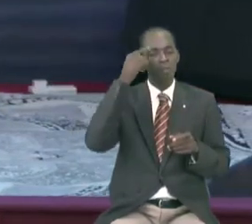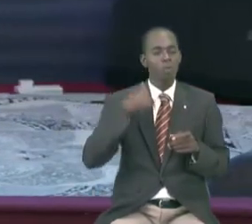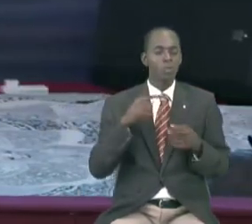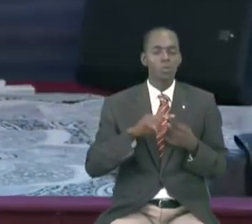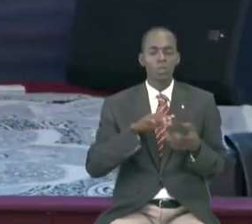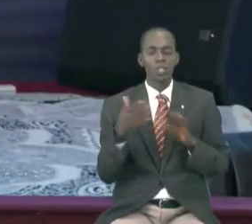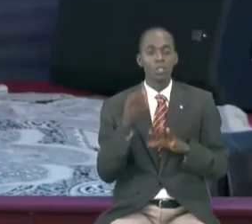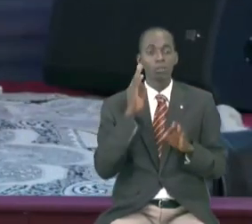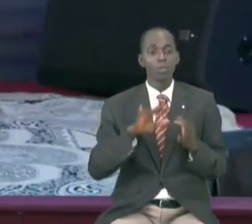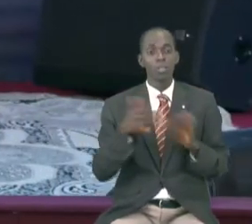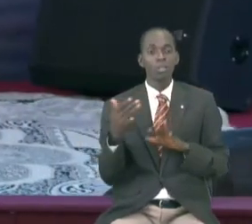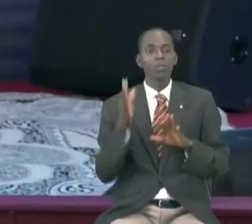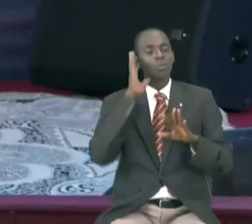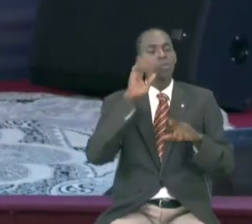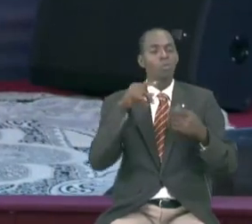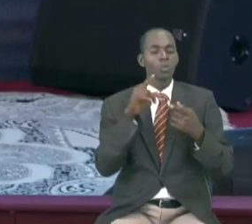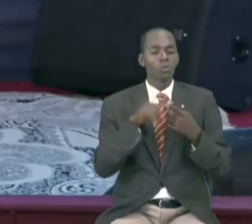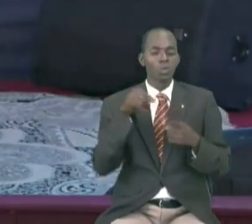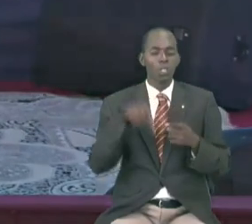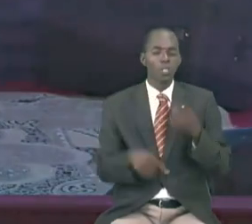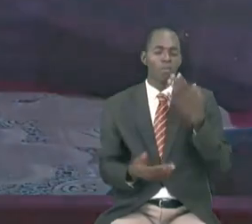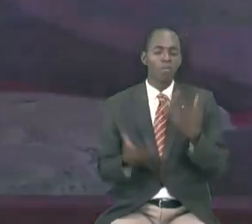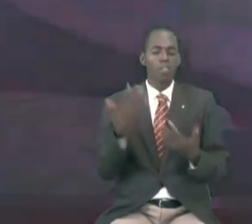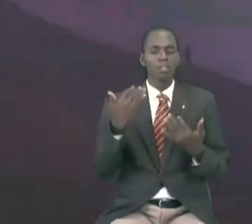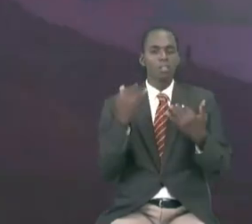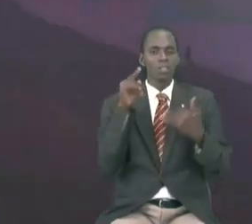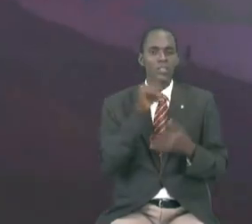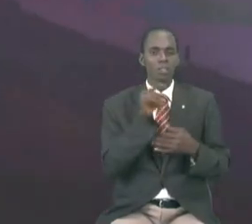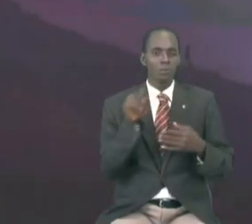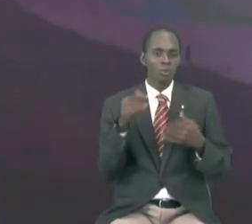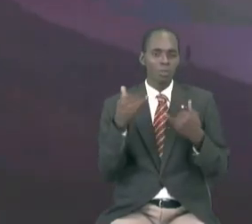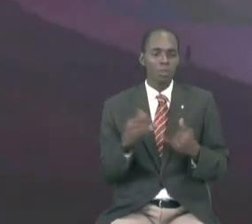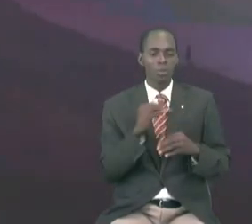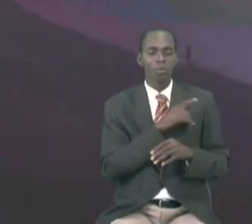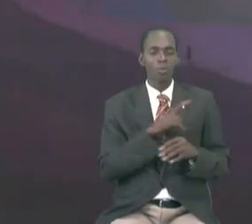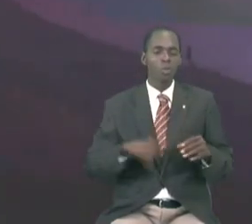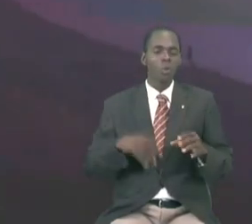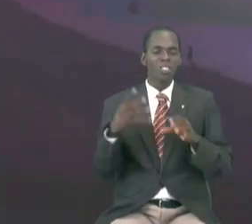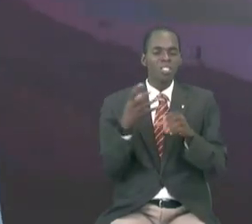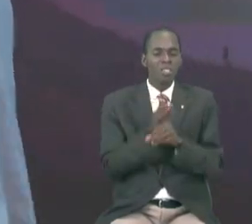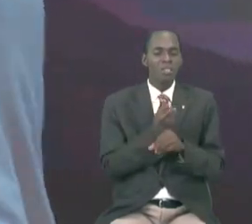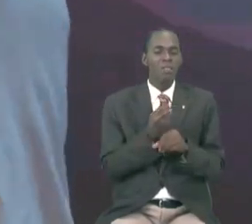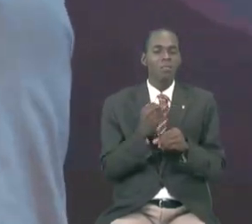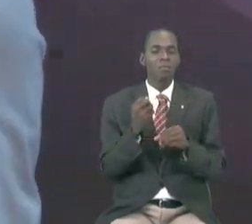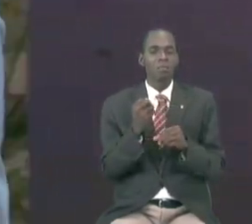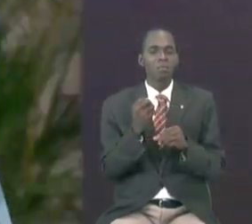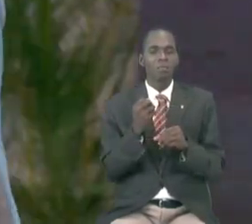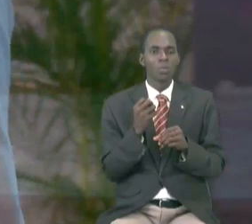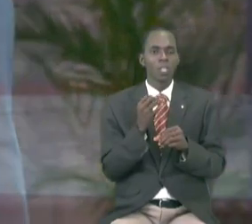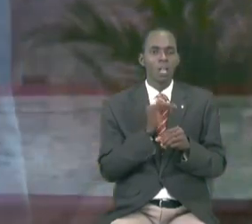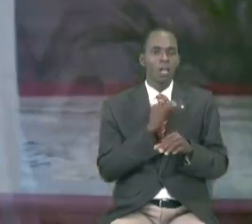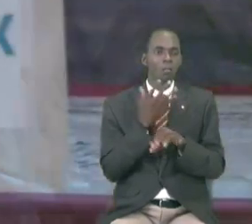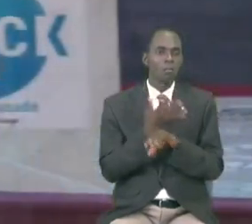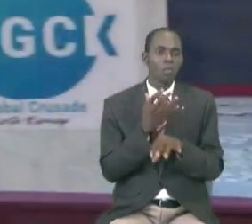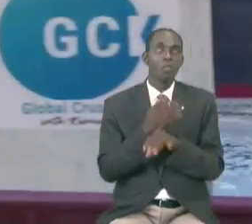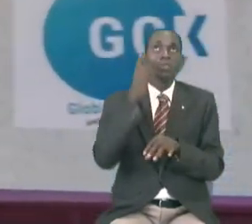life from me. For it is better for me to die than to live. What we're saying is, it's better